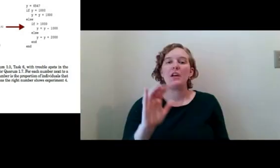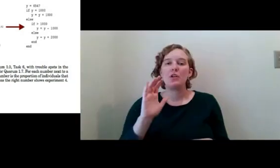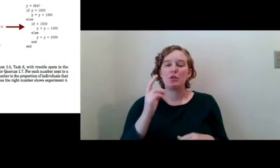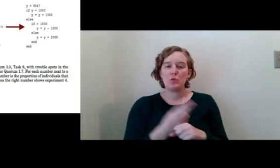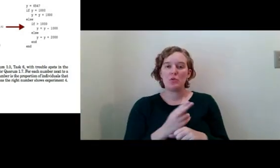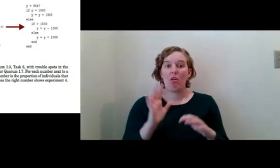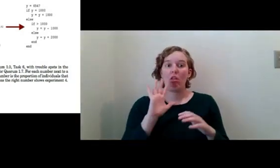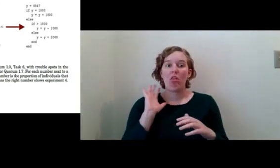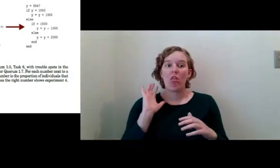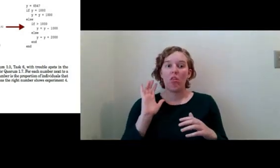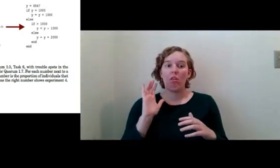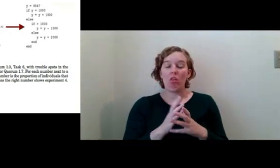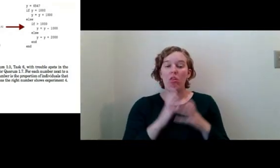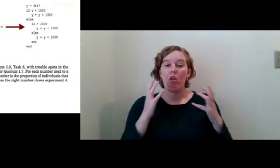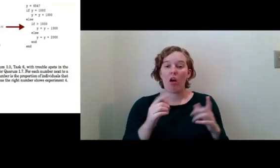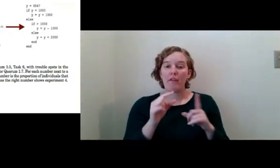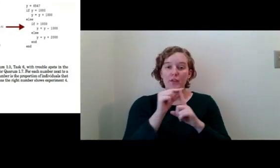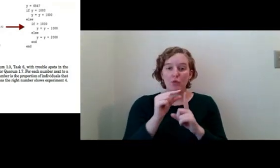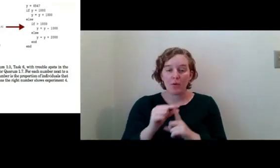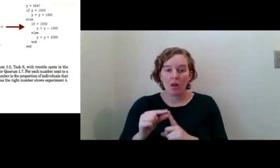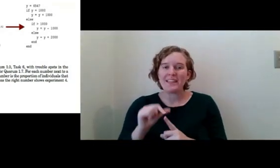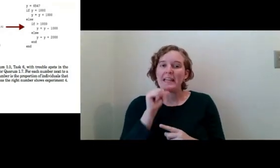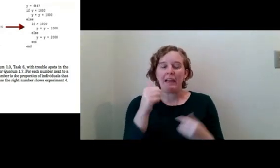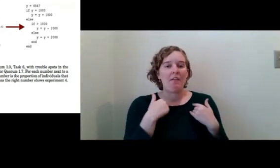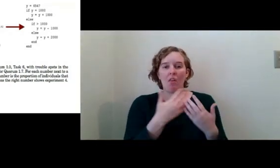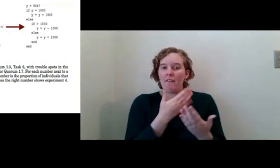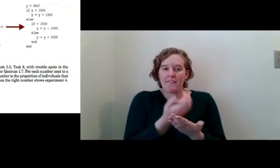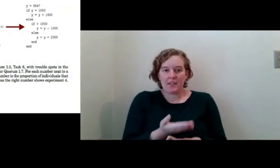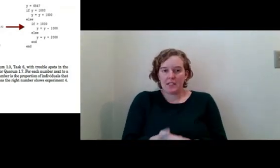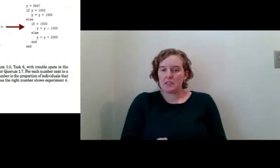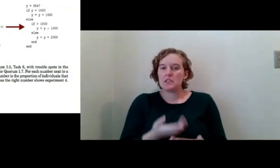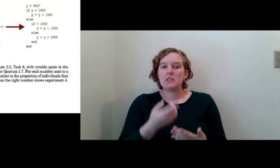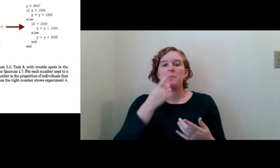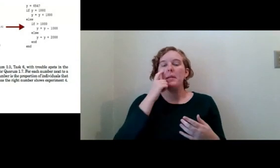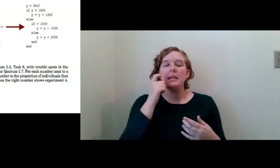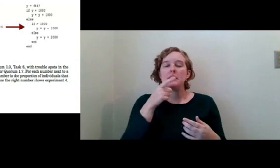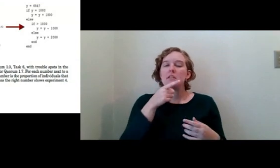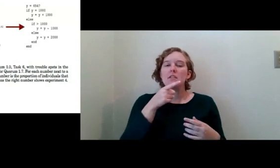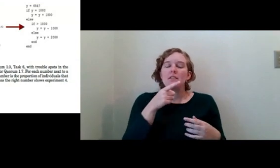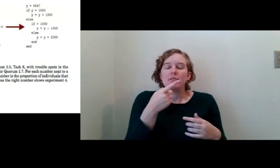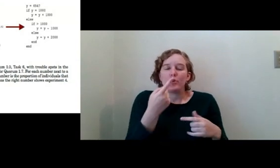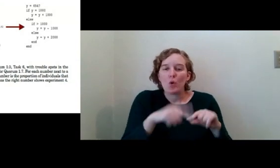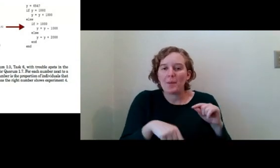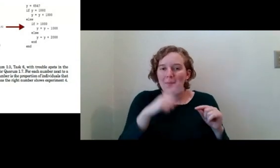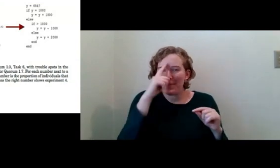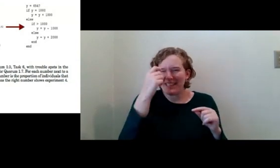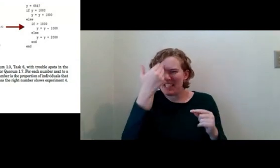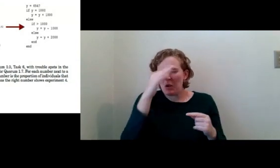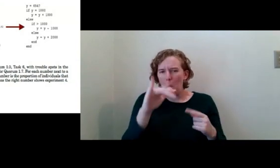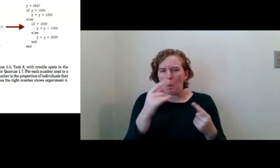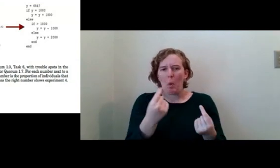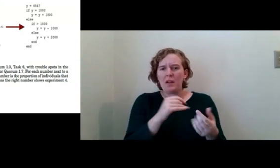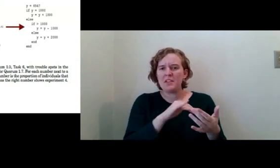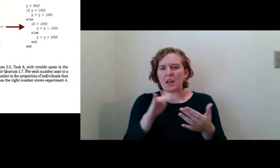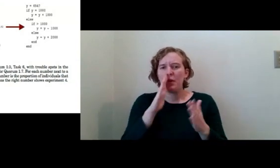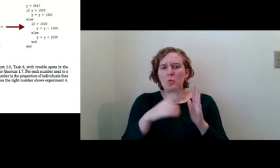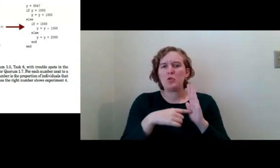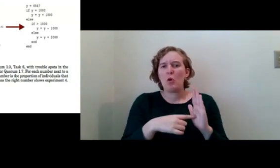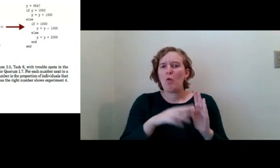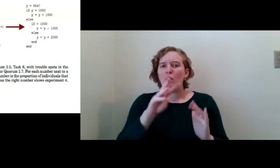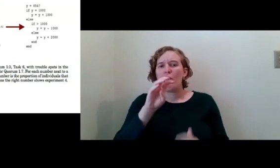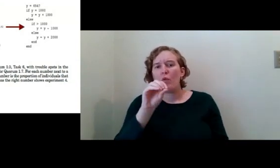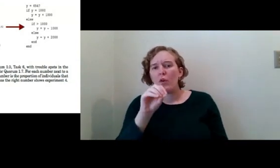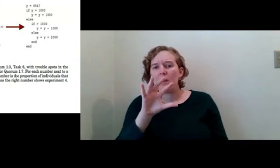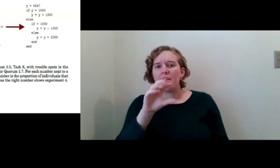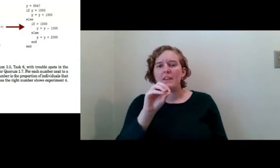didn't have a foundation of evidence. And how could it have? Because they couldn't have known exactly what studies would show 40, 50, or 60 years in